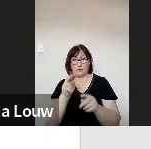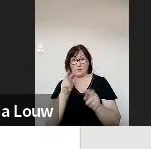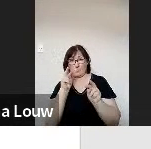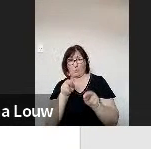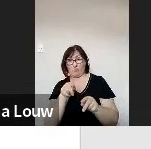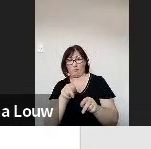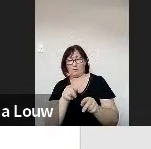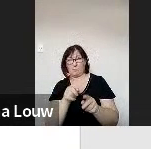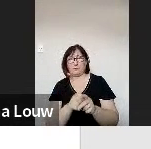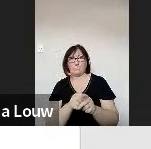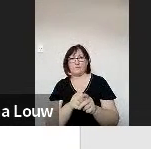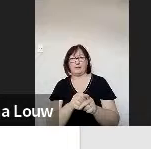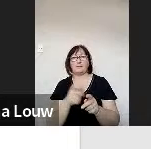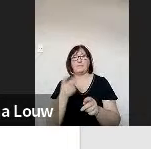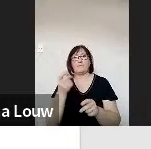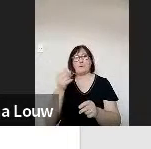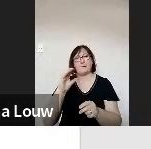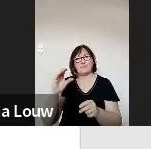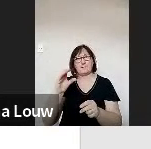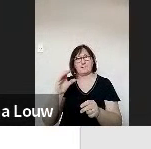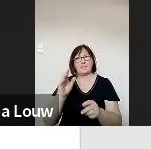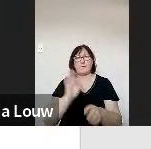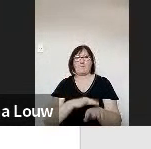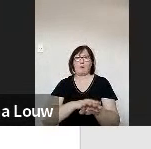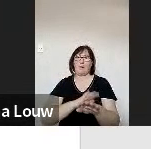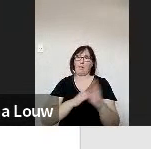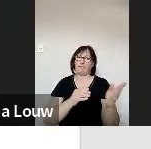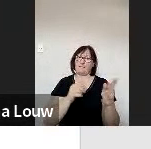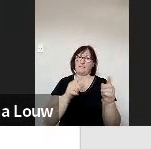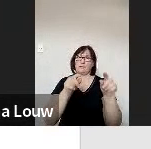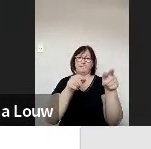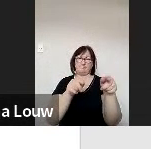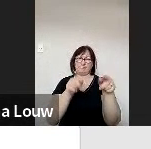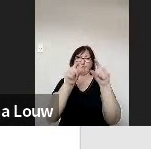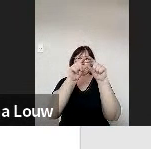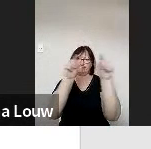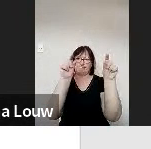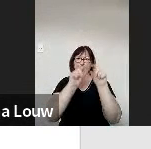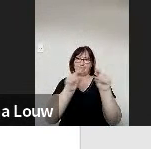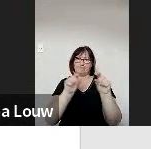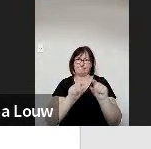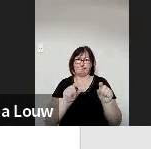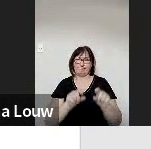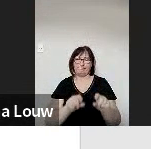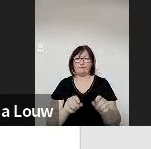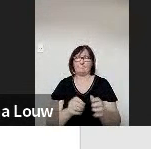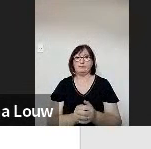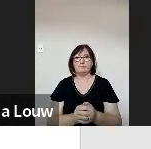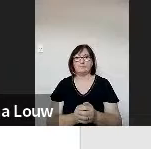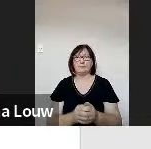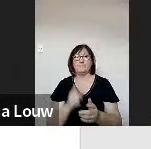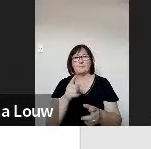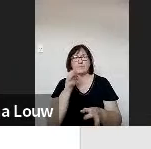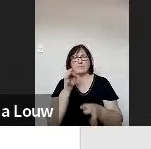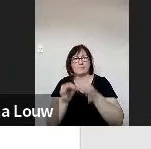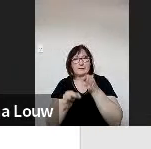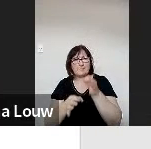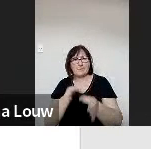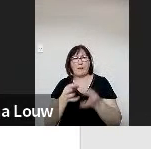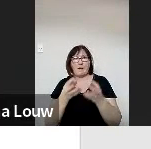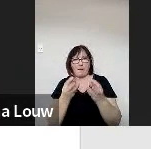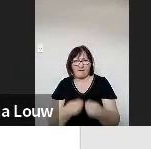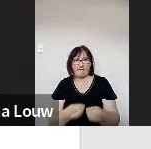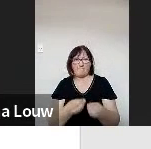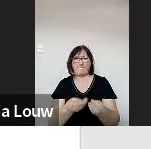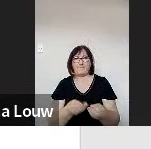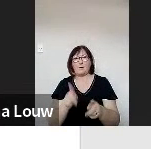tariff headings on the left column, and there are descriptions, and on the right, there